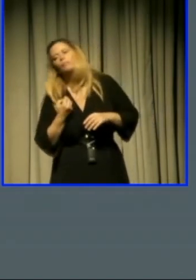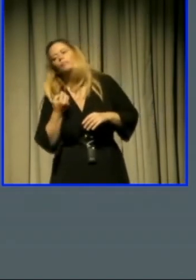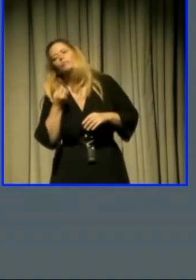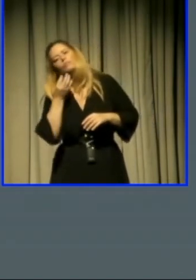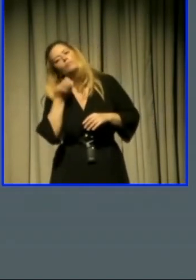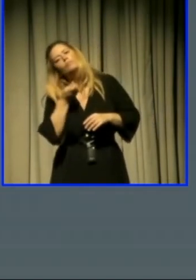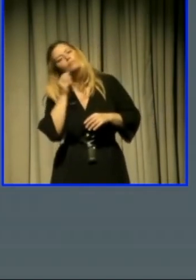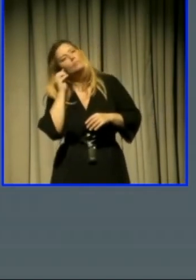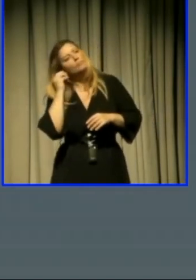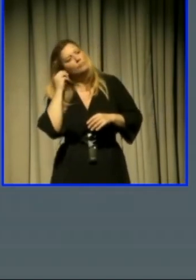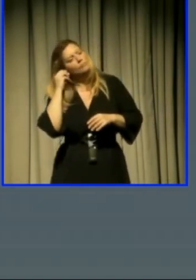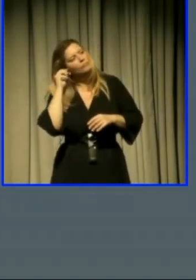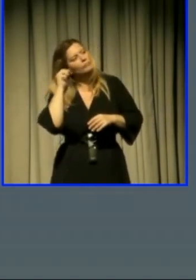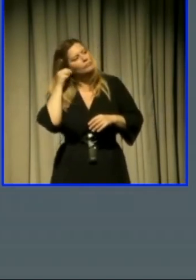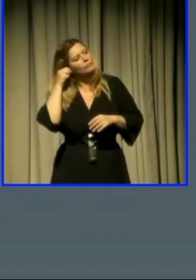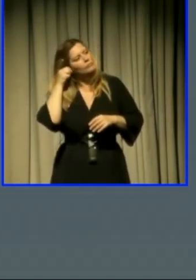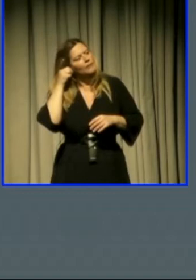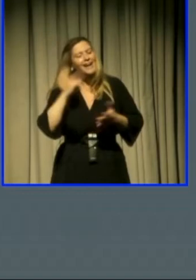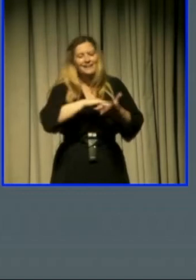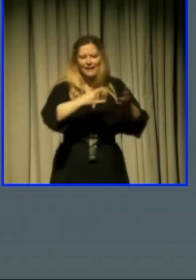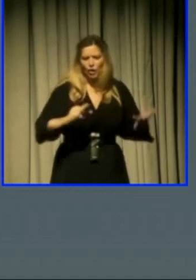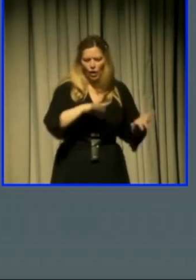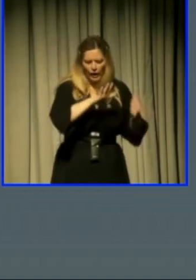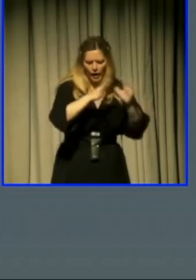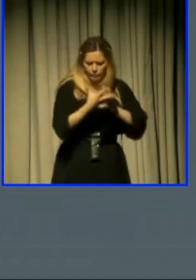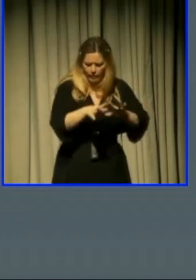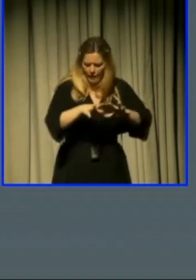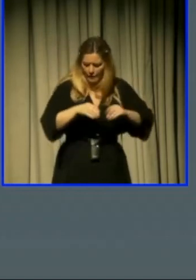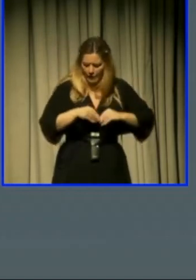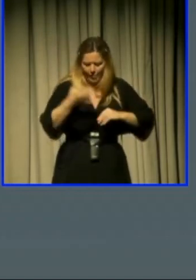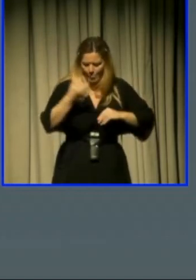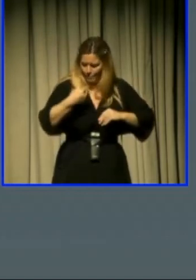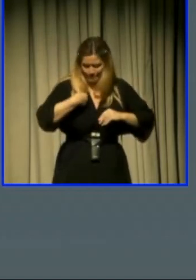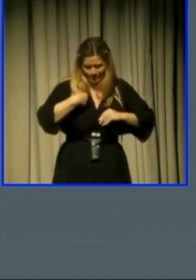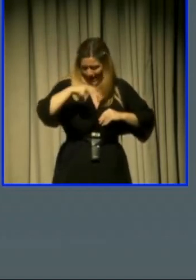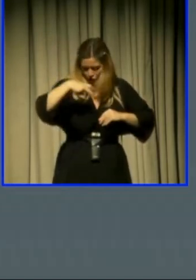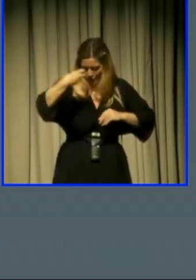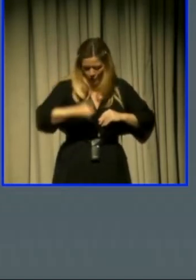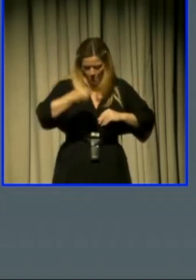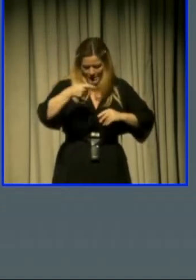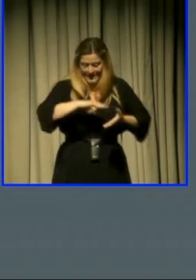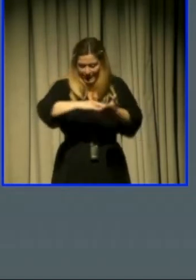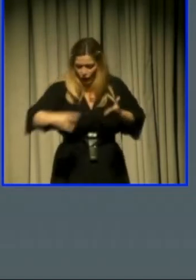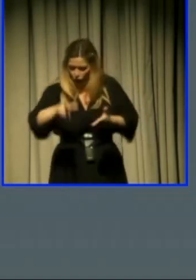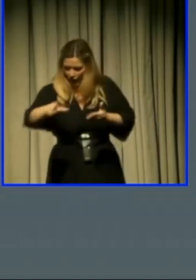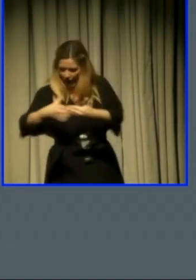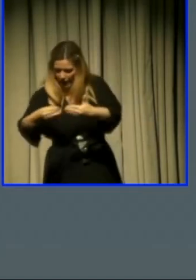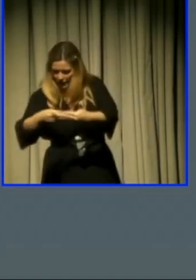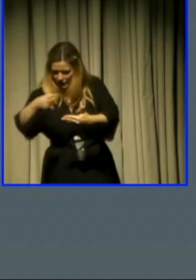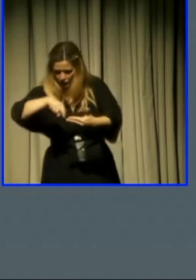experiences and keep them wanting to be engaged as well. So digital shopping